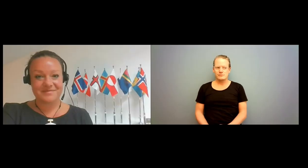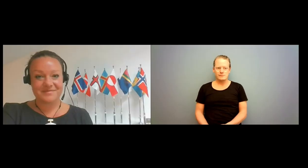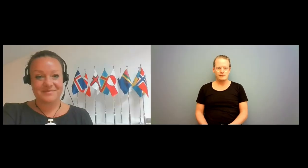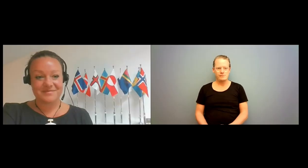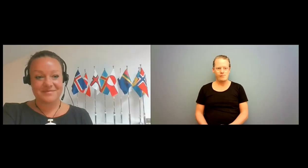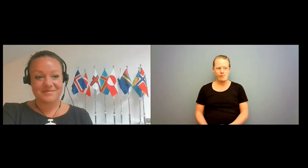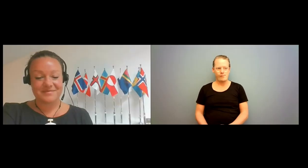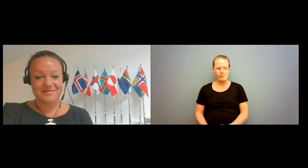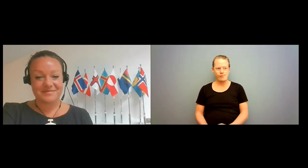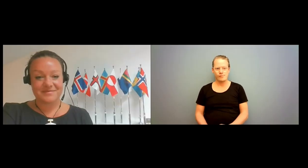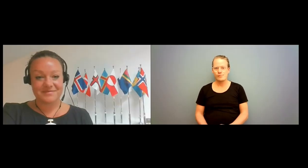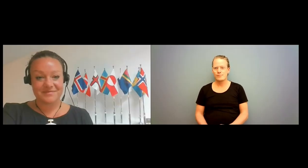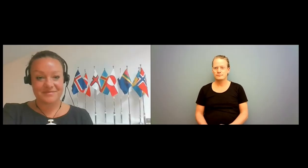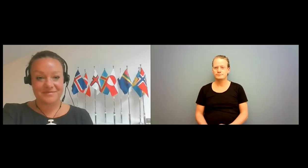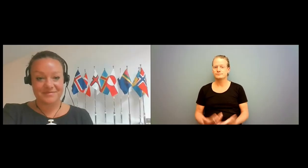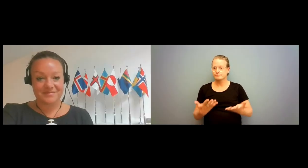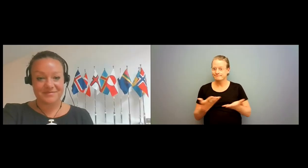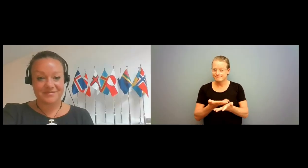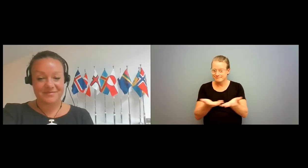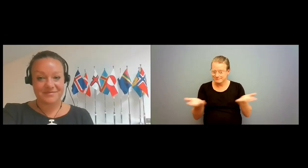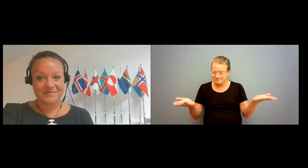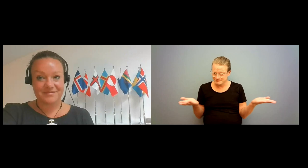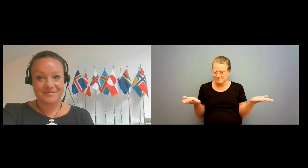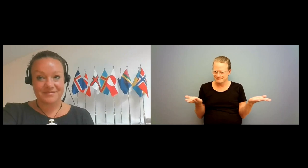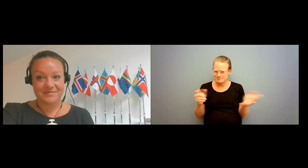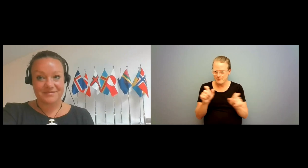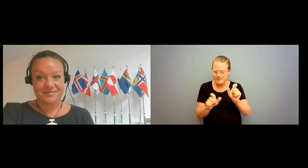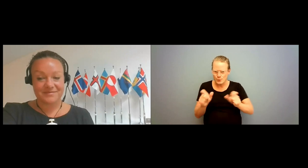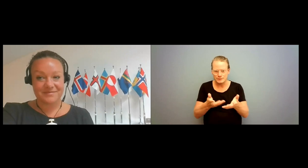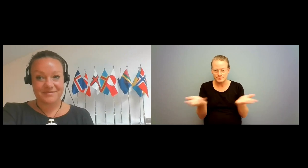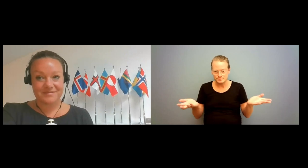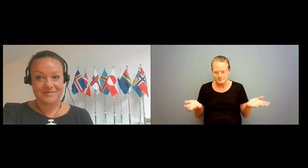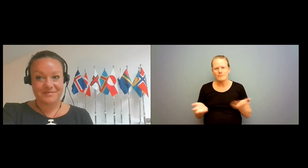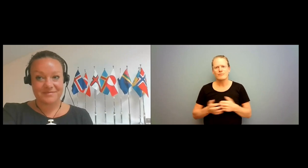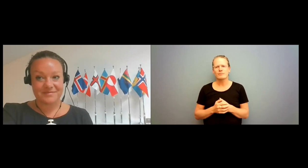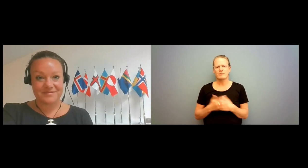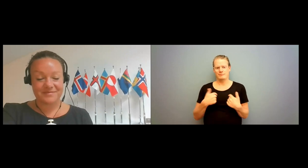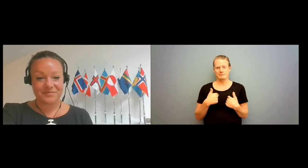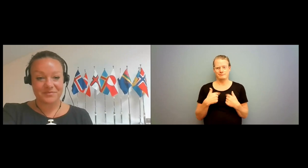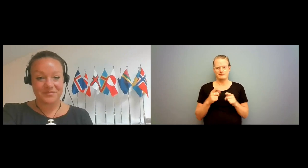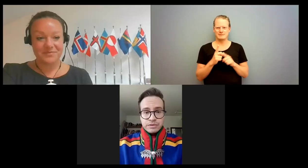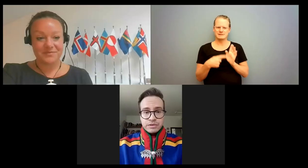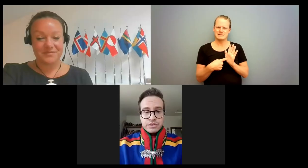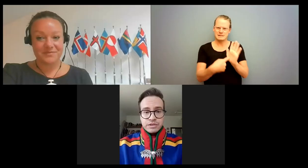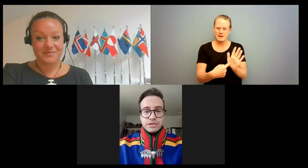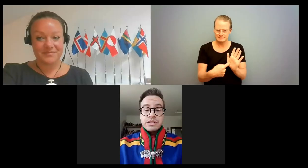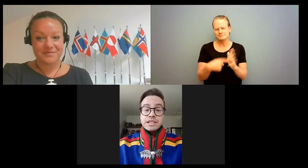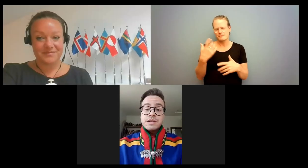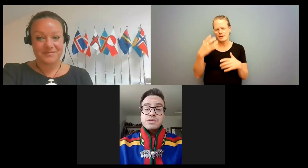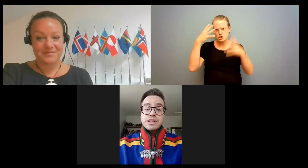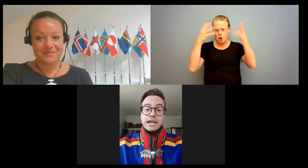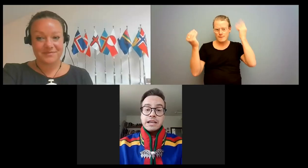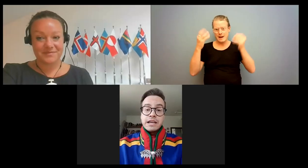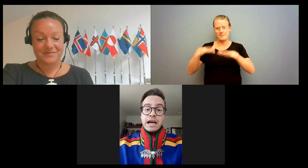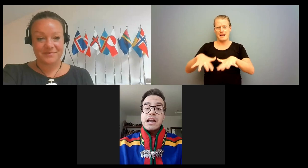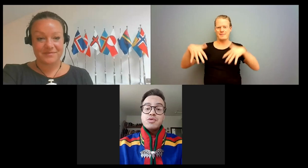Dear listeners, on behalf of the Sami Parliament in Finland, I want to warmly welcome you all to discuss